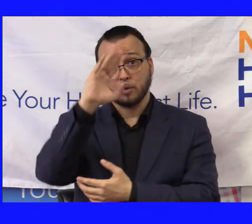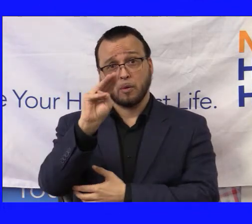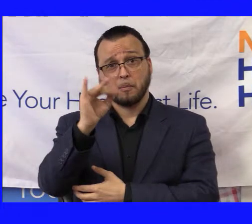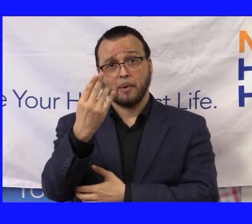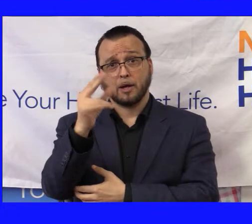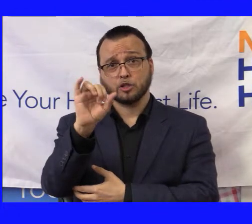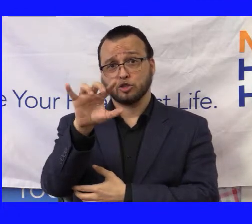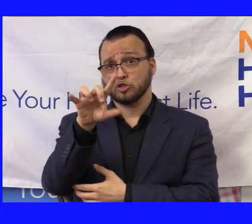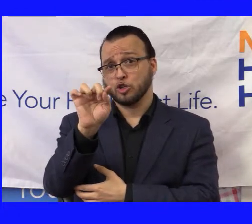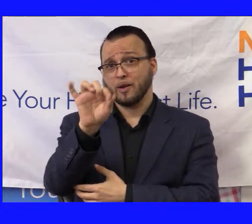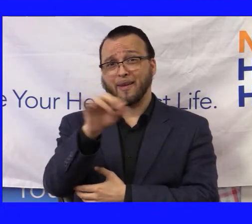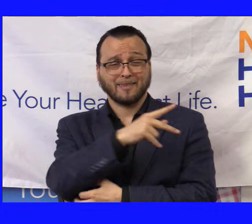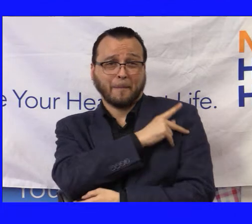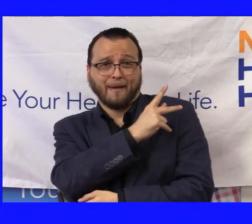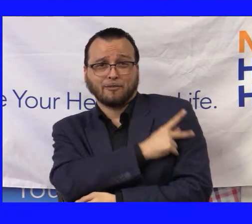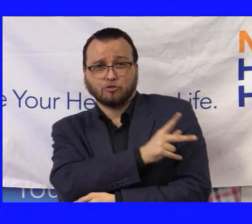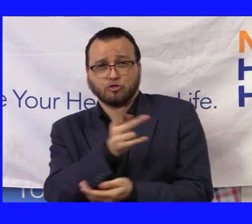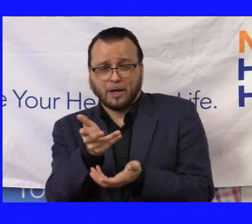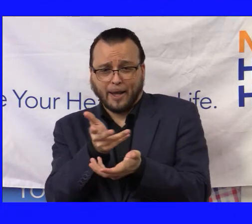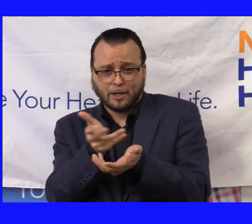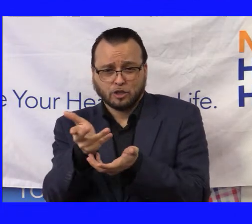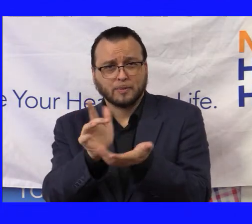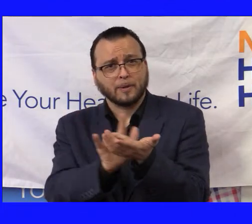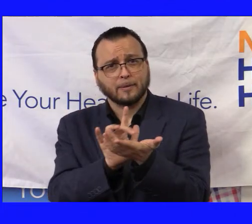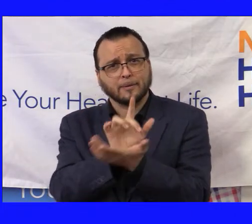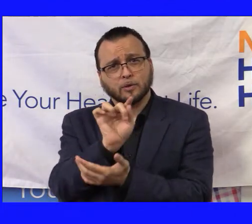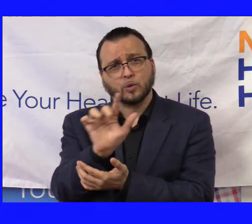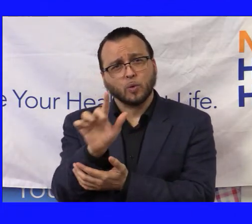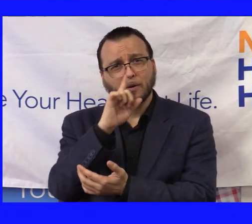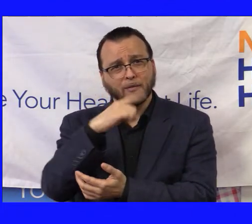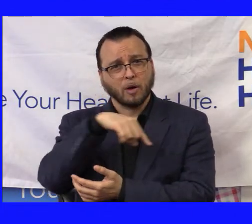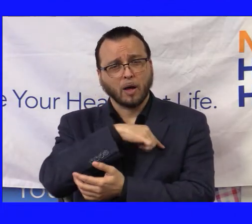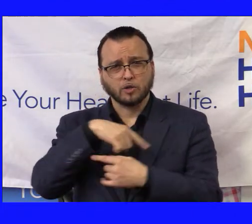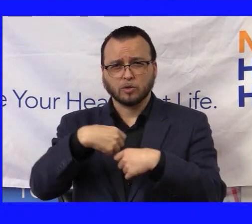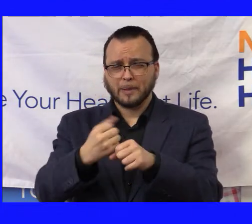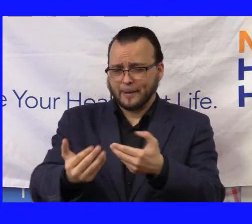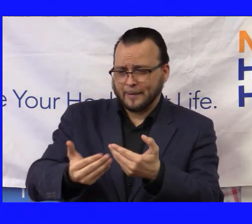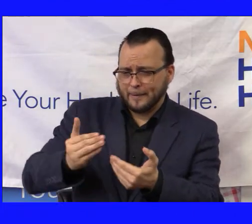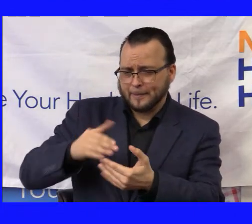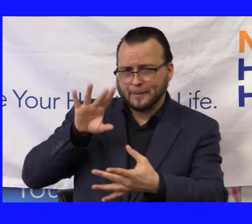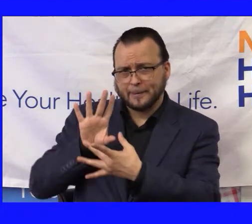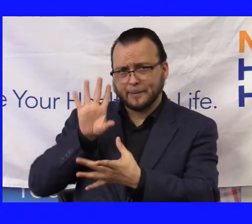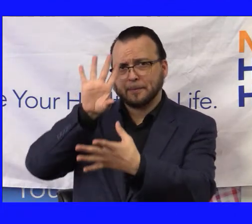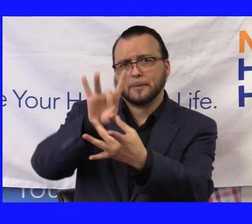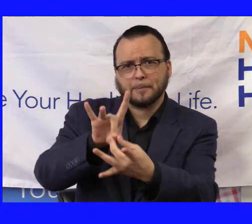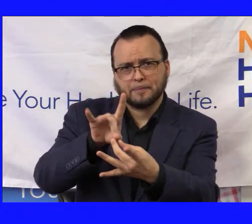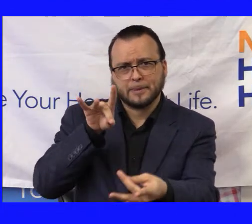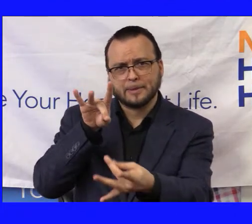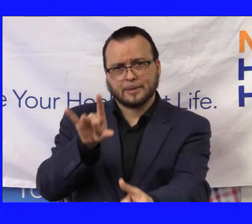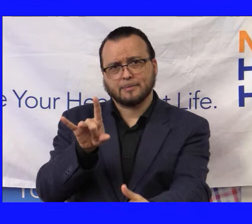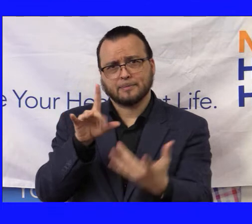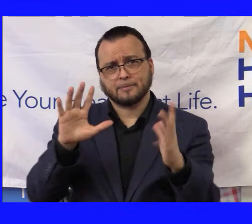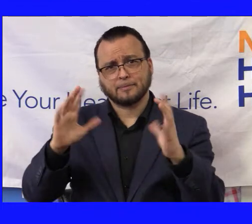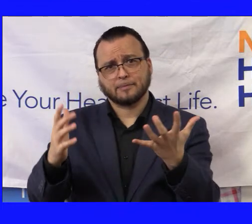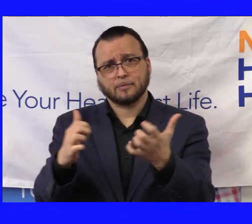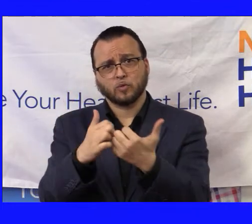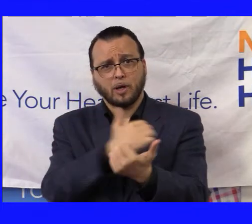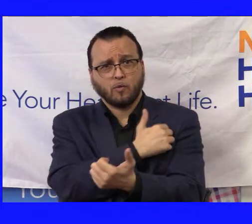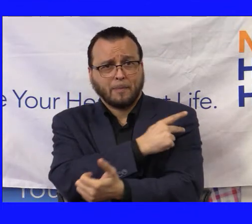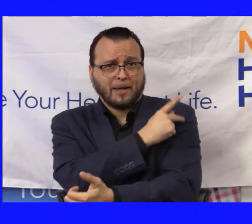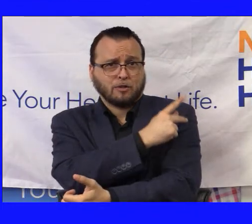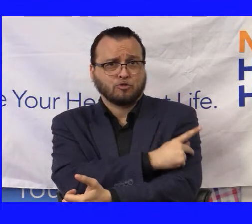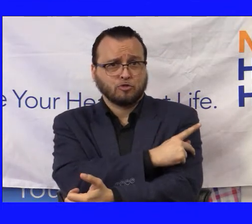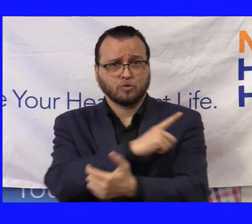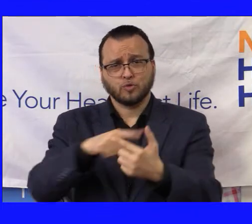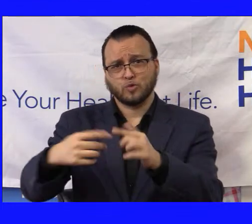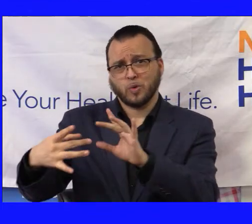MyChart is a patient engagement and tool for us to really make an easy, seamless experience for our patient populations that we serve to connect